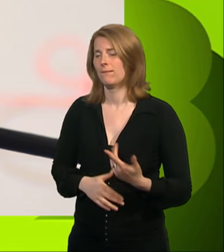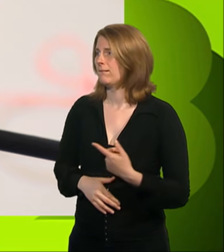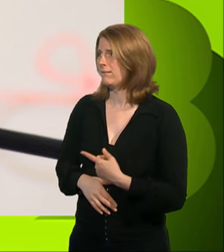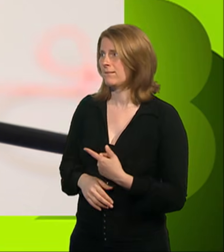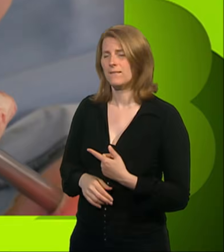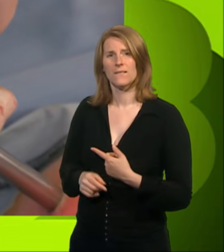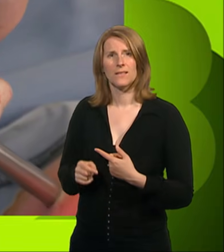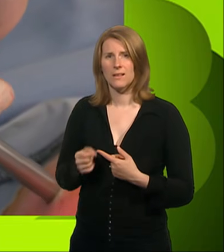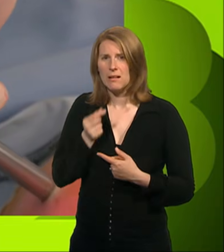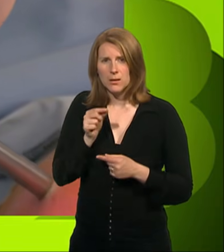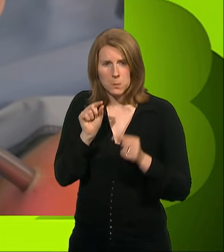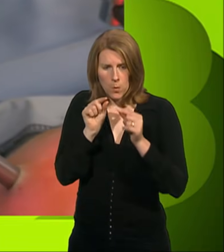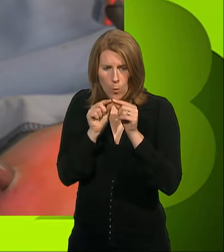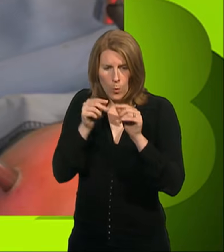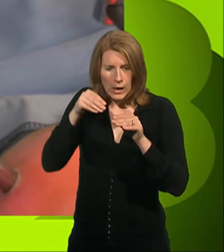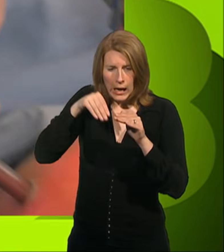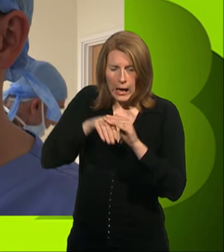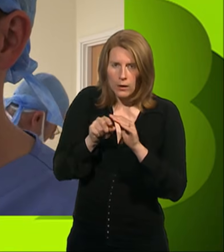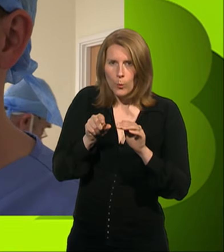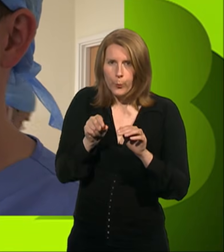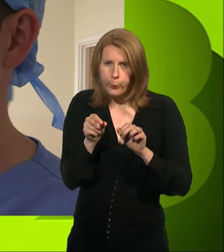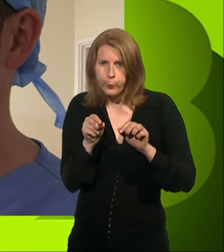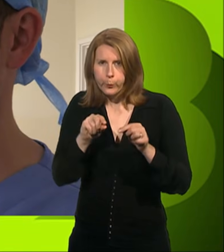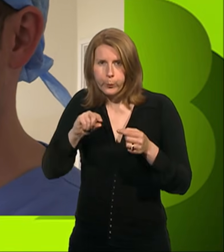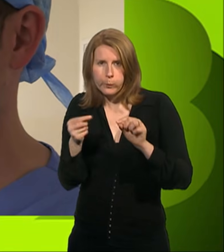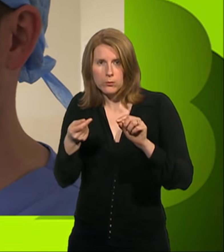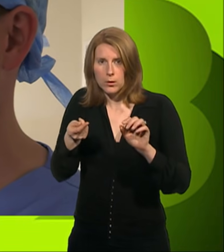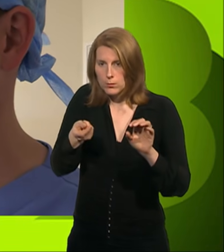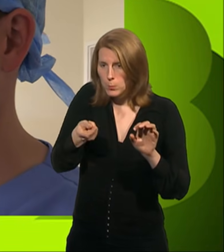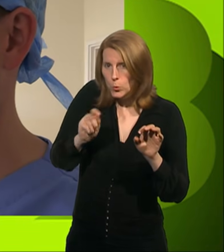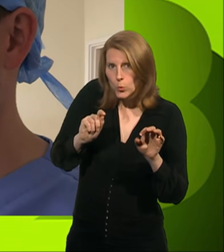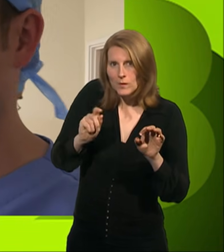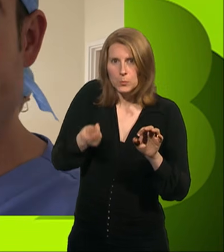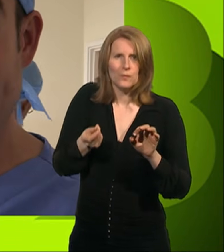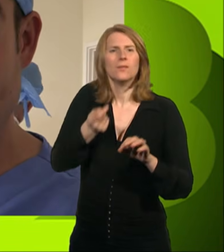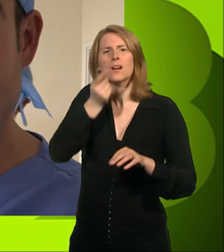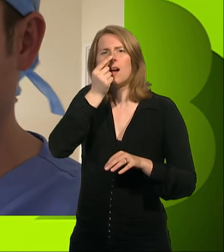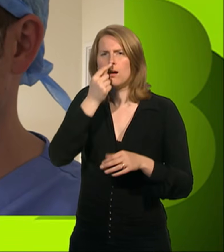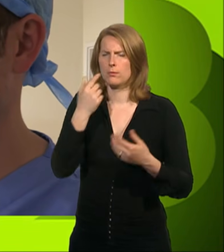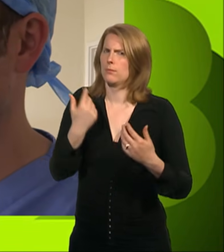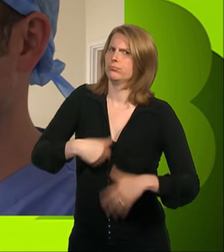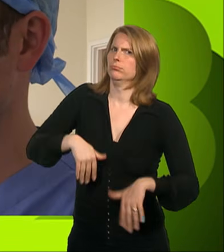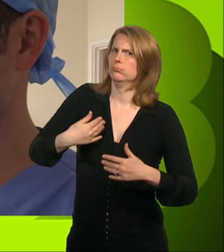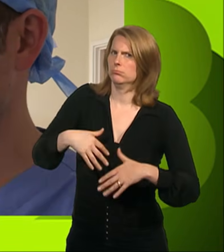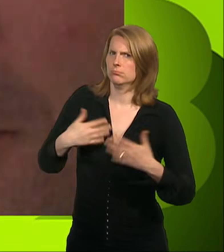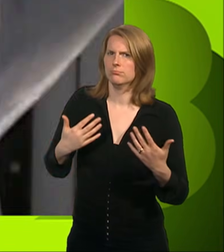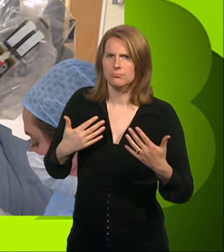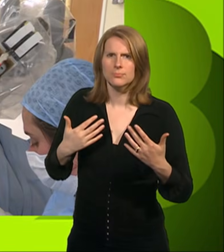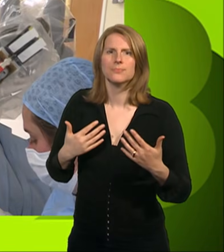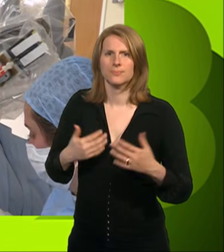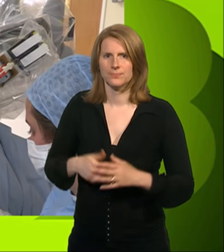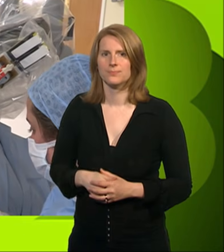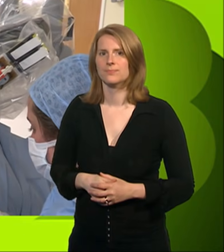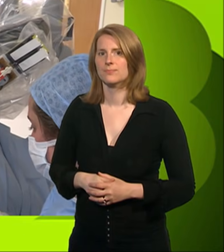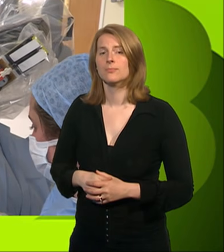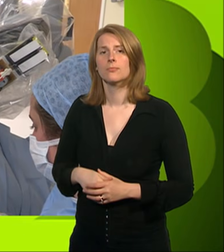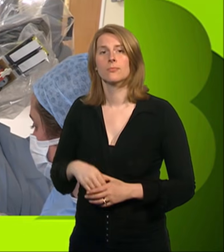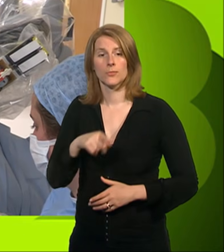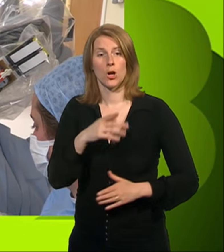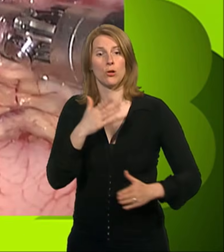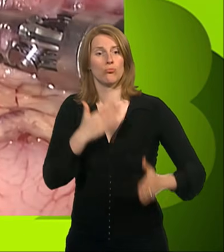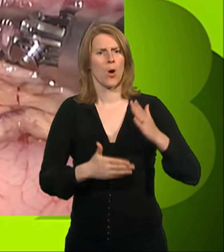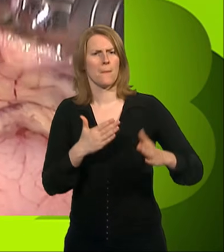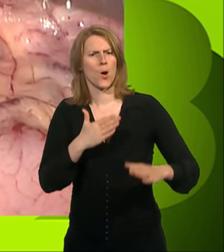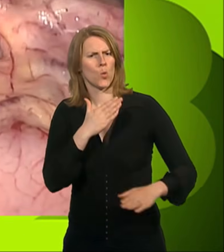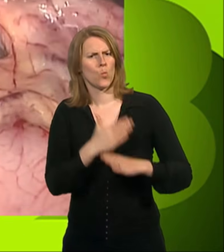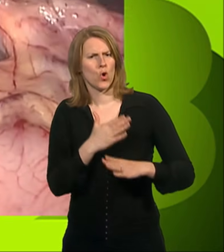rotate. Now these very delicate movements can take place at the tips of those arms. And